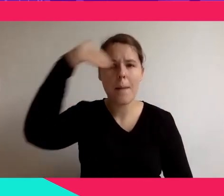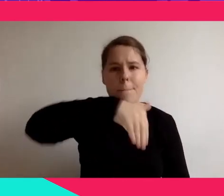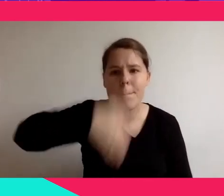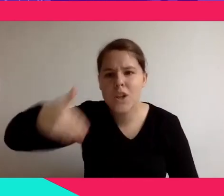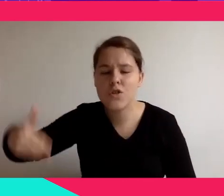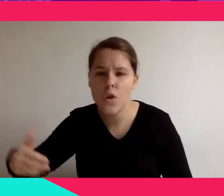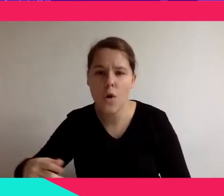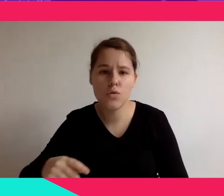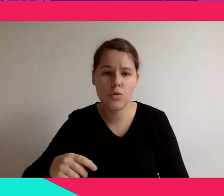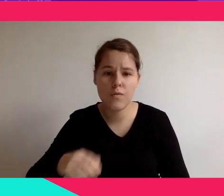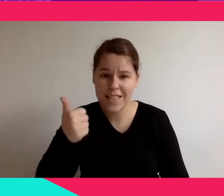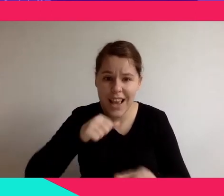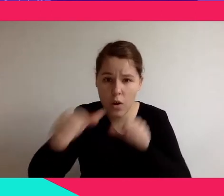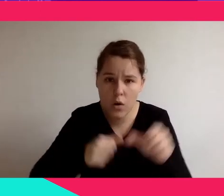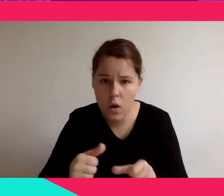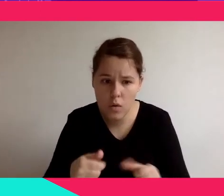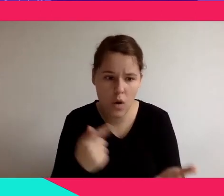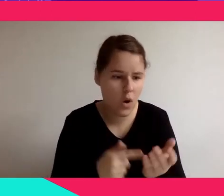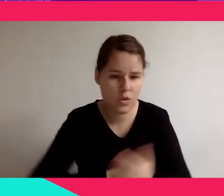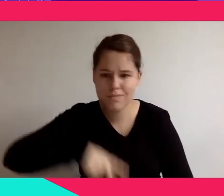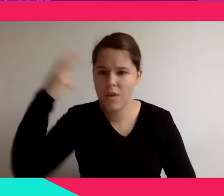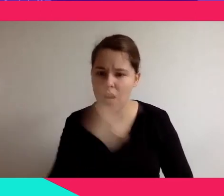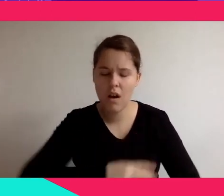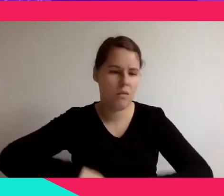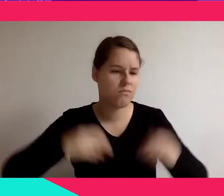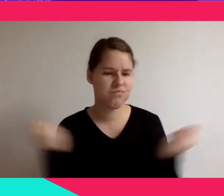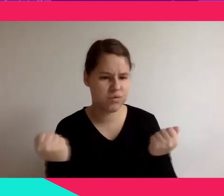through this community, really